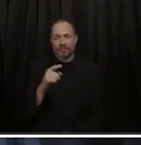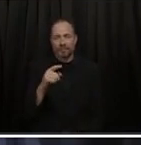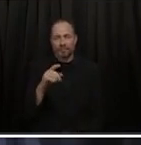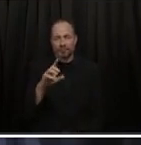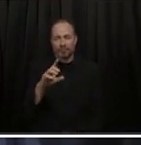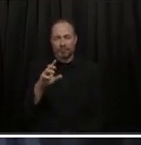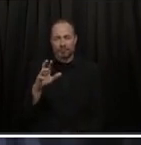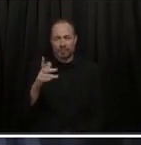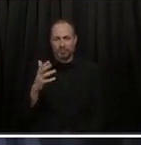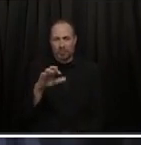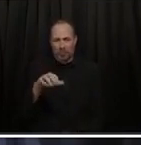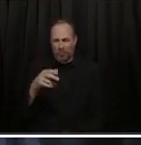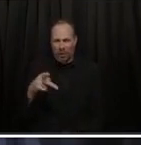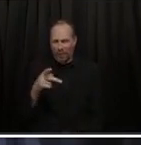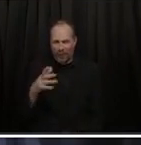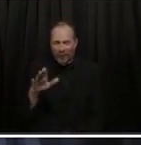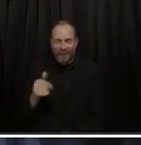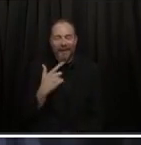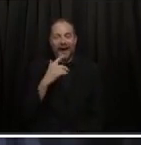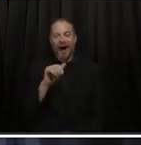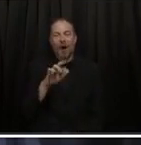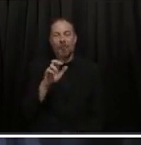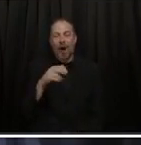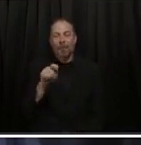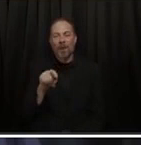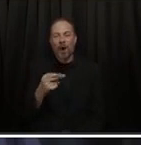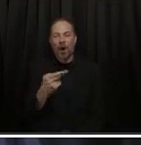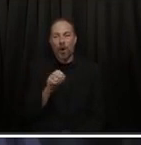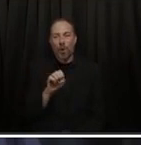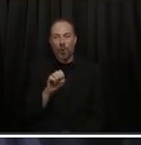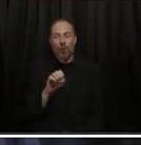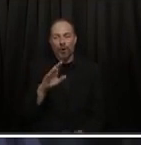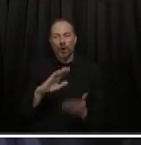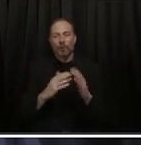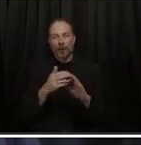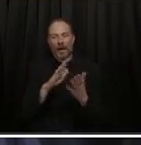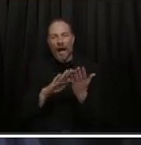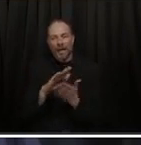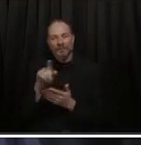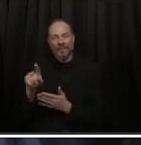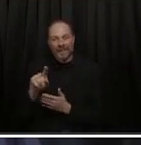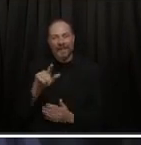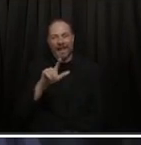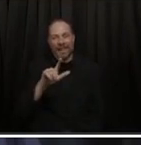Arapahoe Community College in Littleton, and Aurora Municipal Center as a drive-through vaccination site,